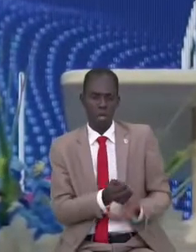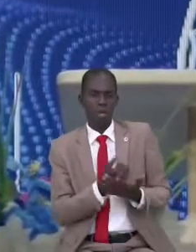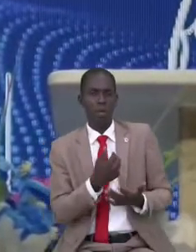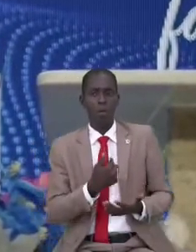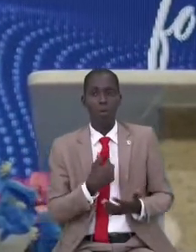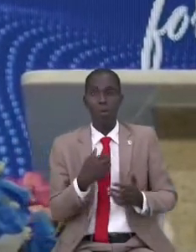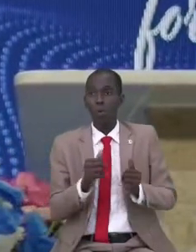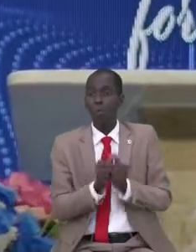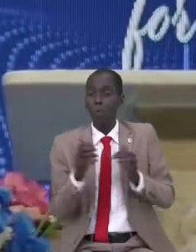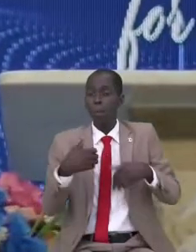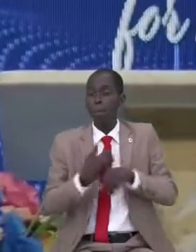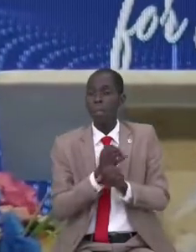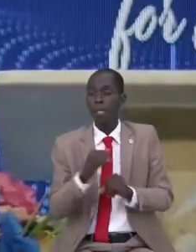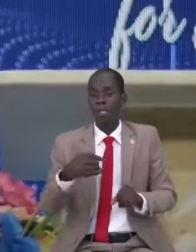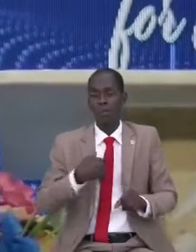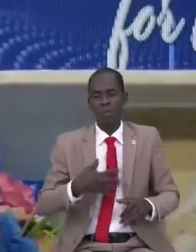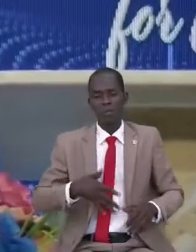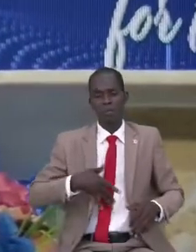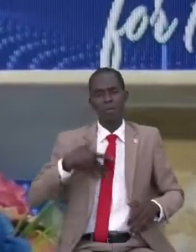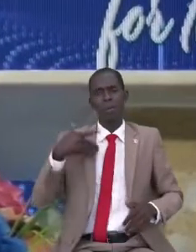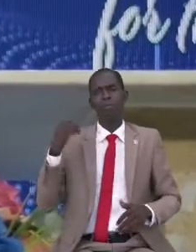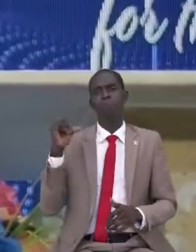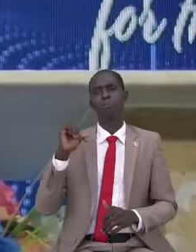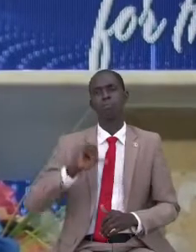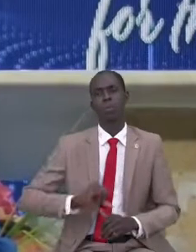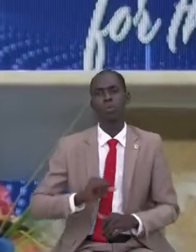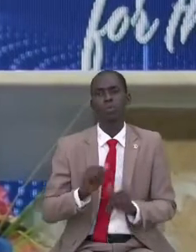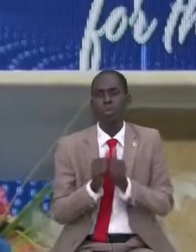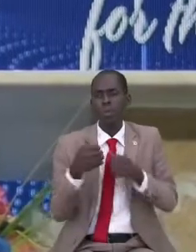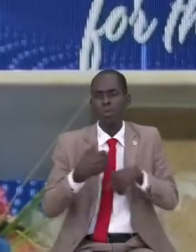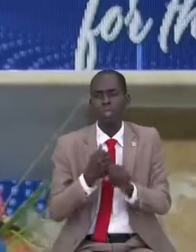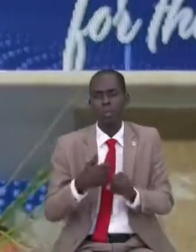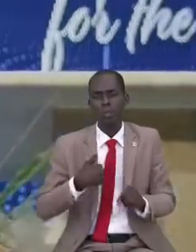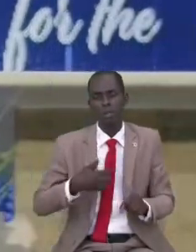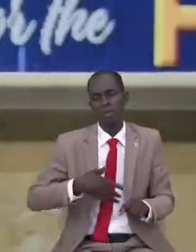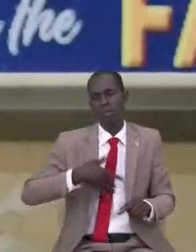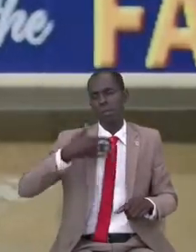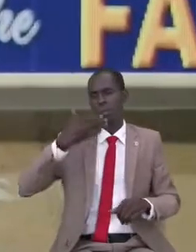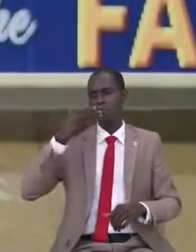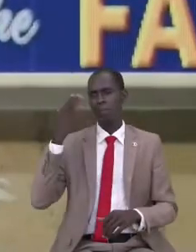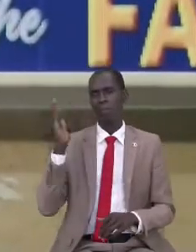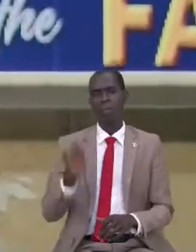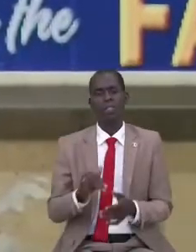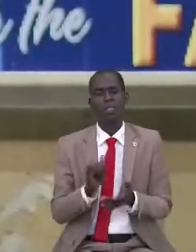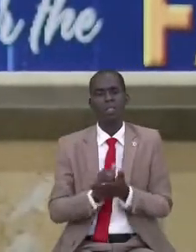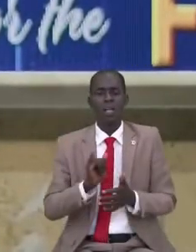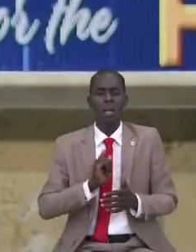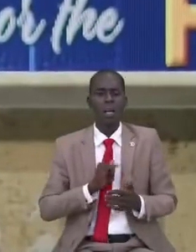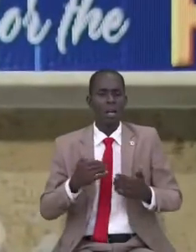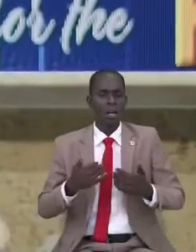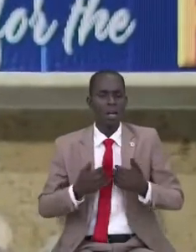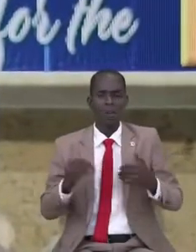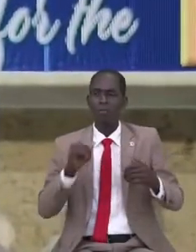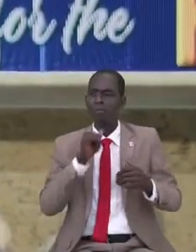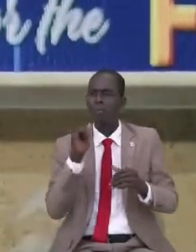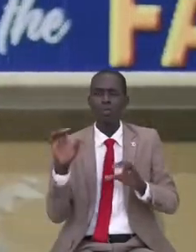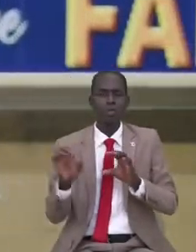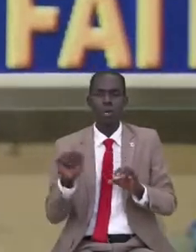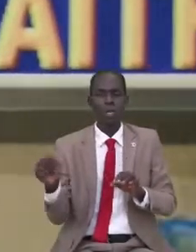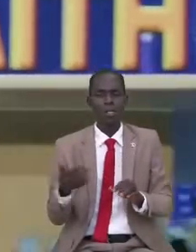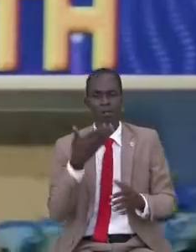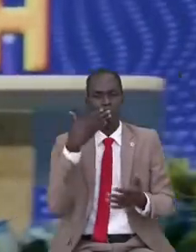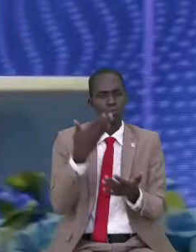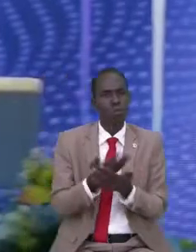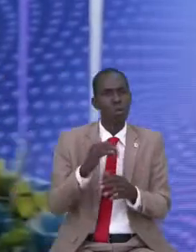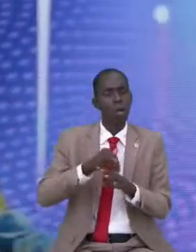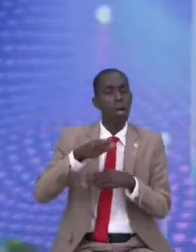without making me feel condemned, without making me feel that I've not done any good at all. It